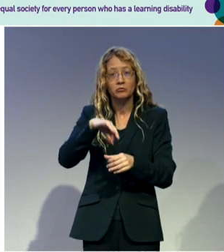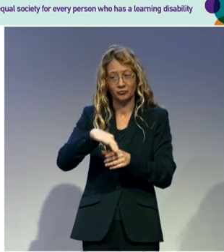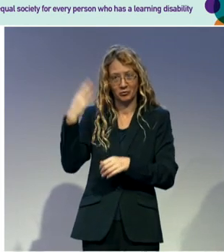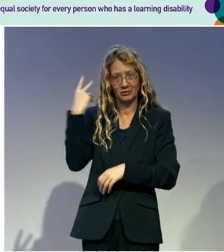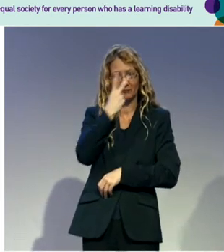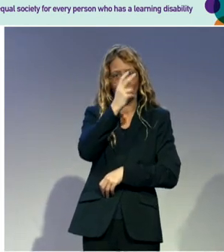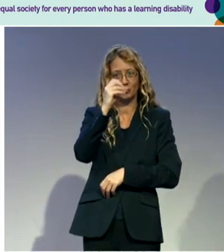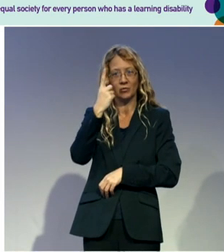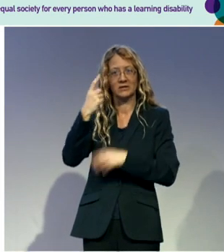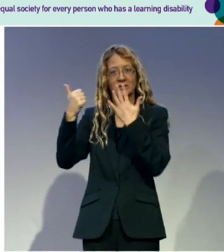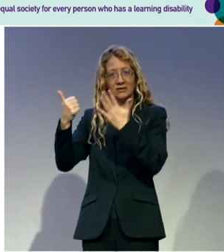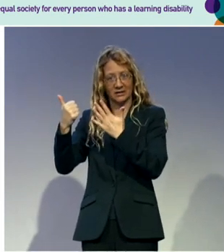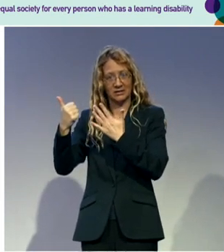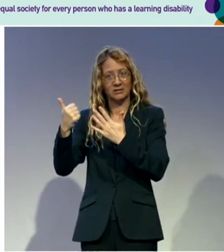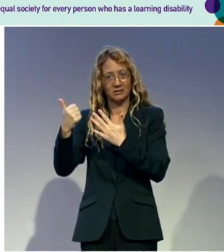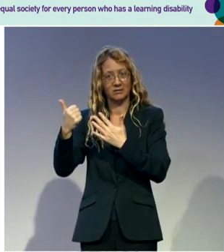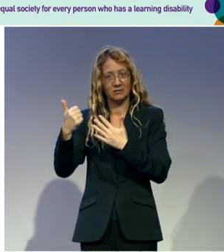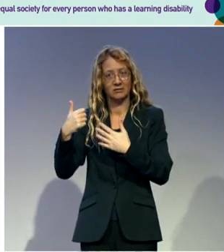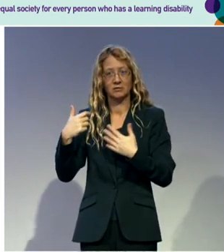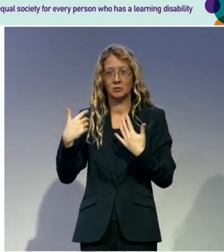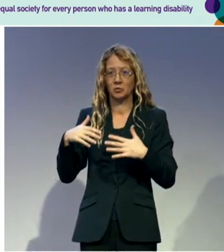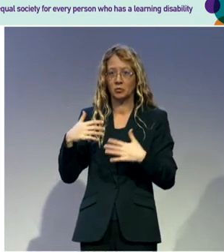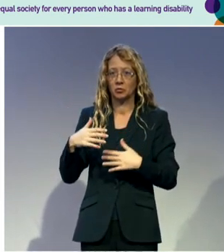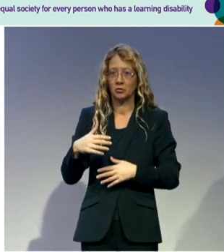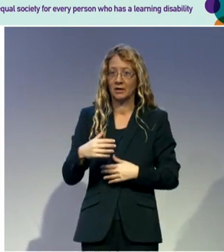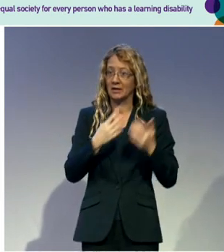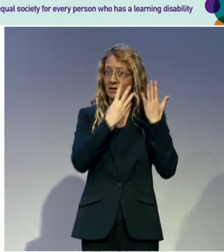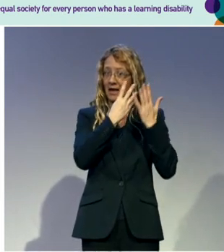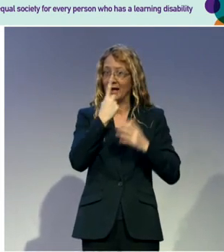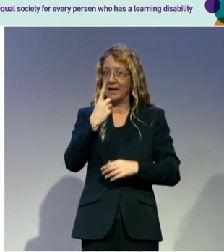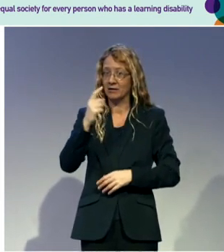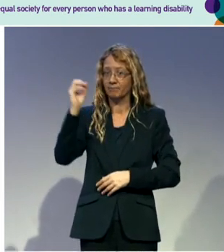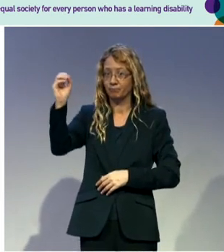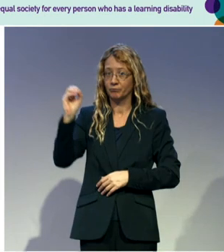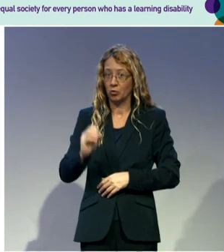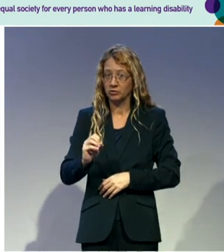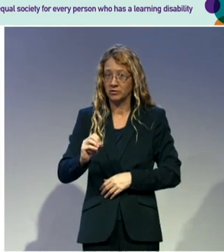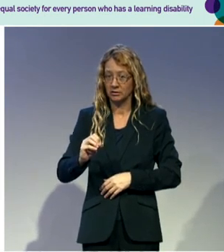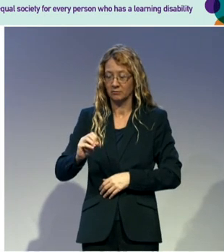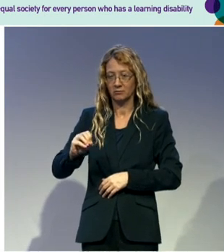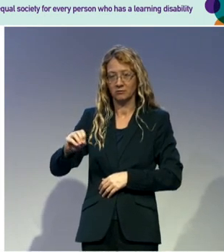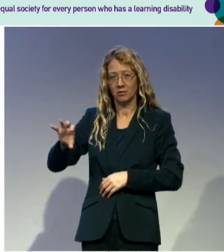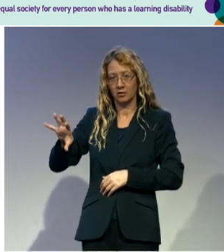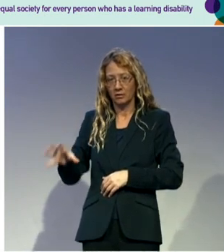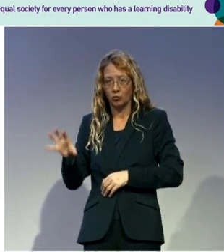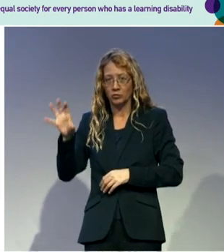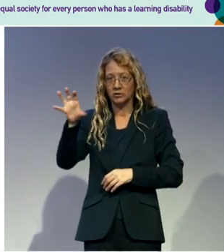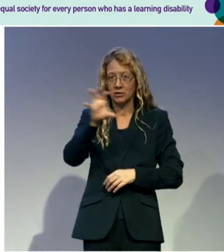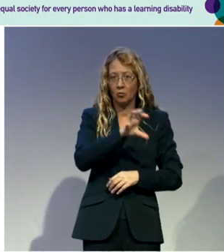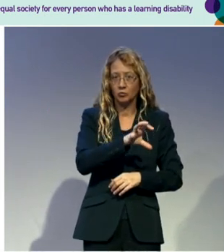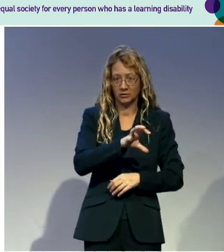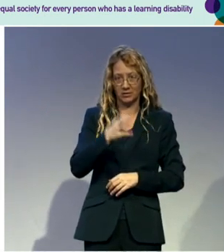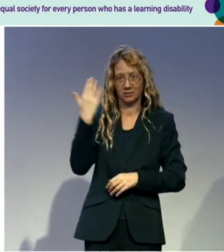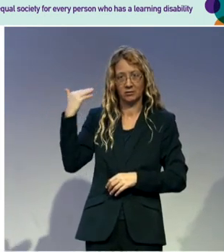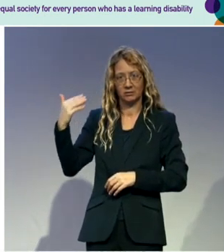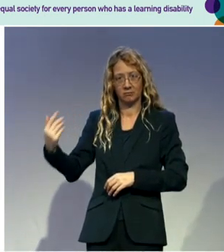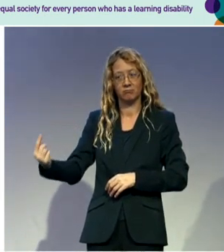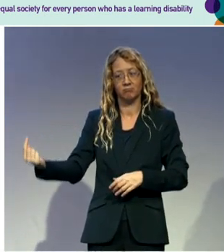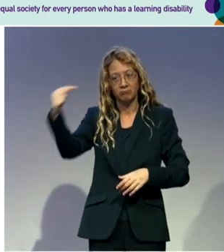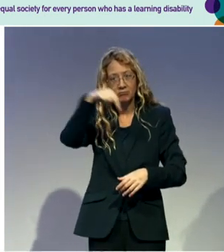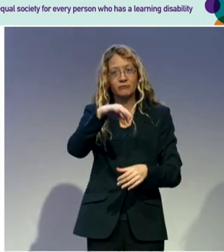91% went on to use their vote in the local council elections in 2017. And 4 out of 5